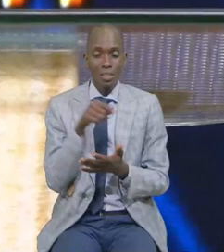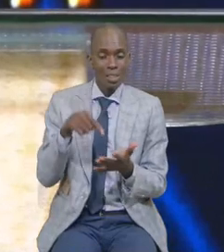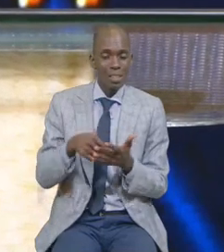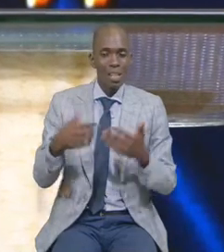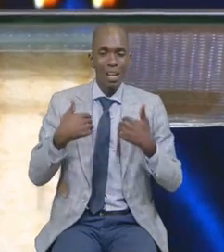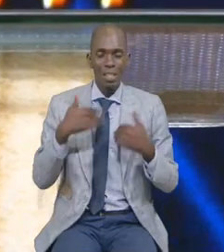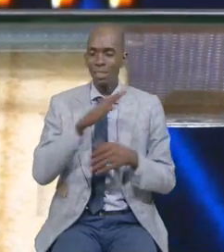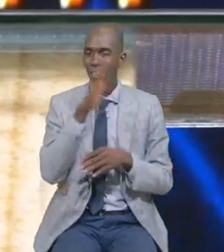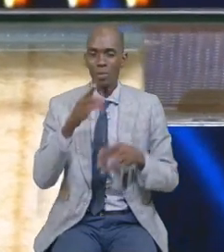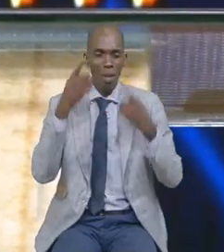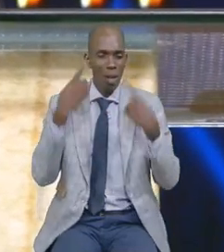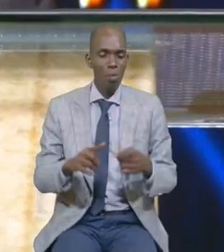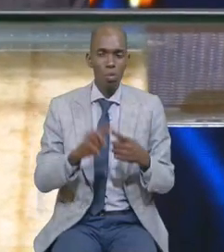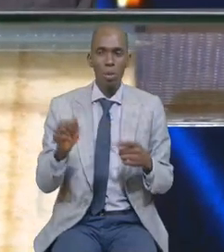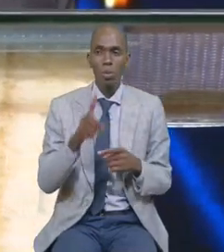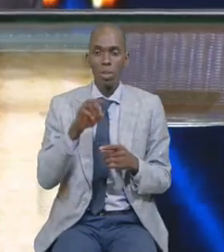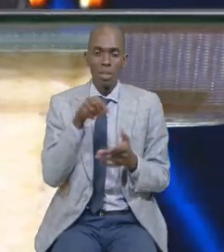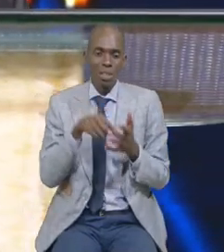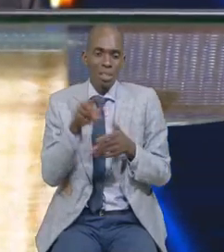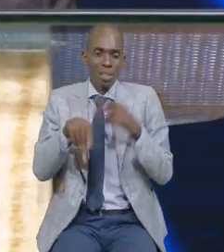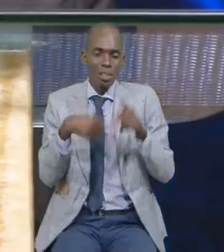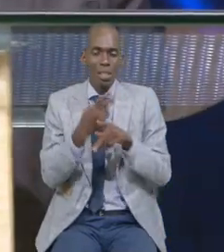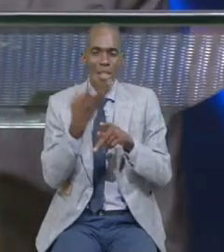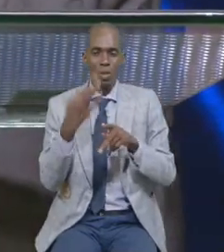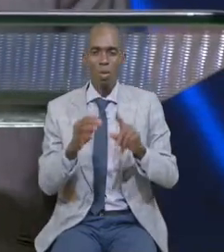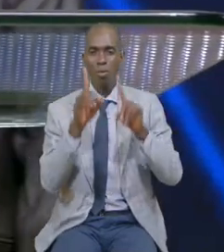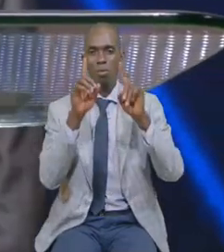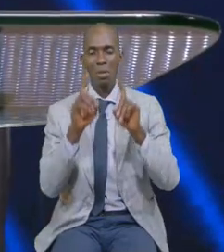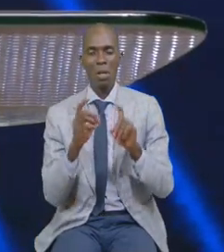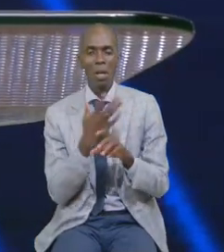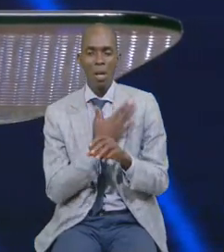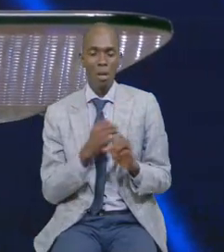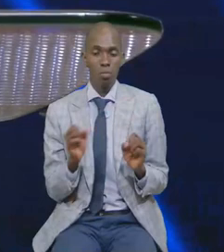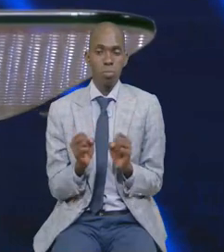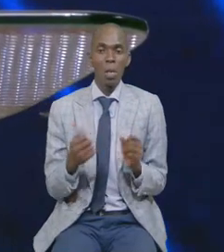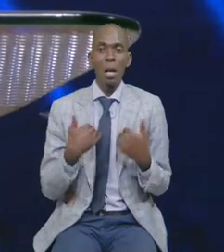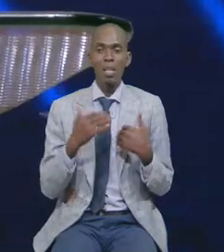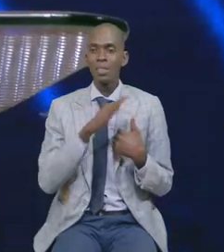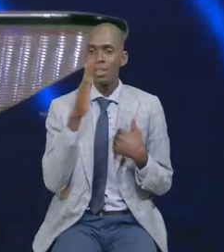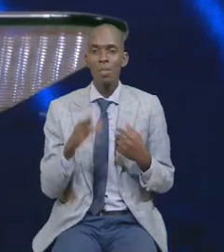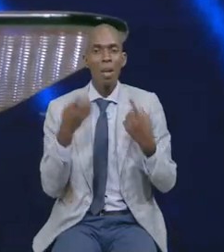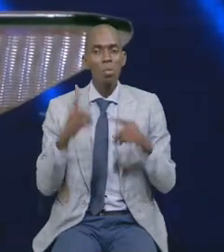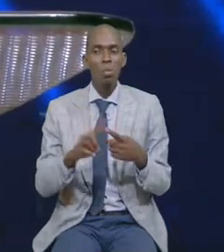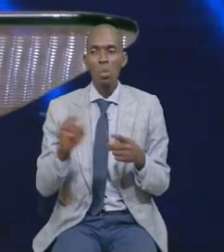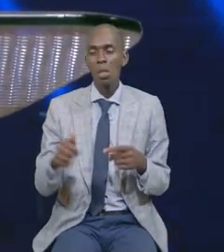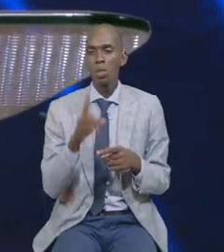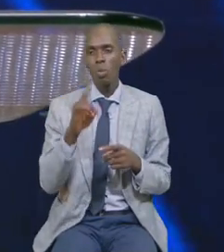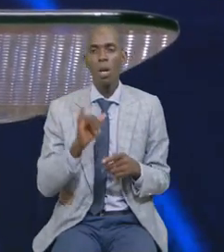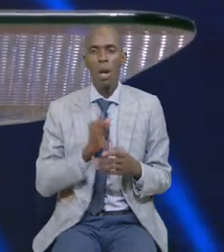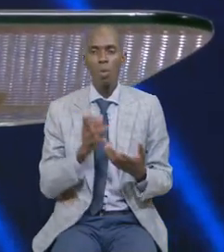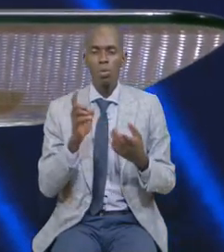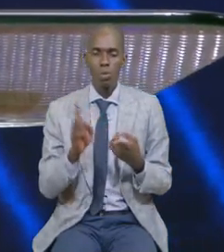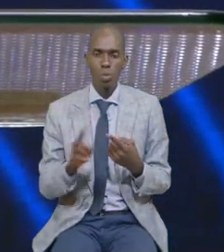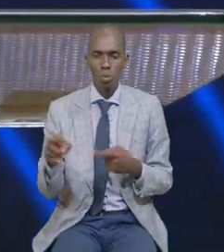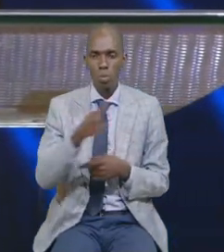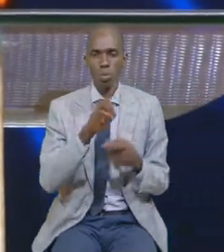to anybody. This kind of trial, this kind of threatening had never happened to anybody. I want you